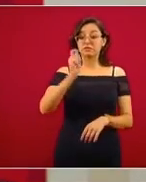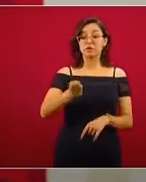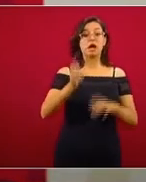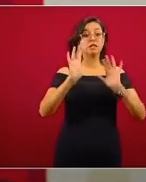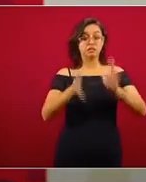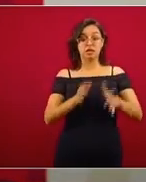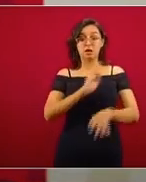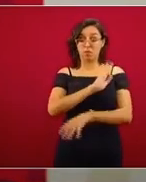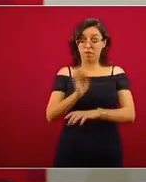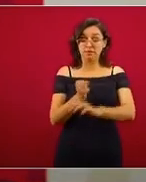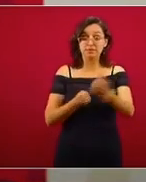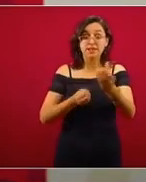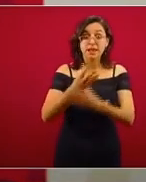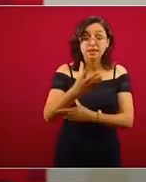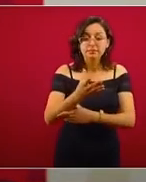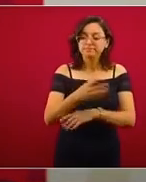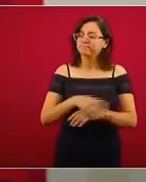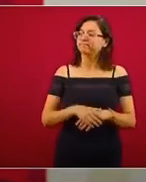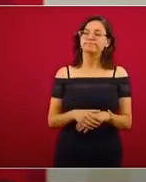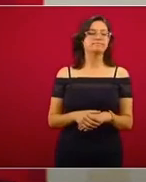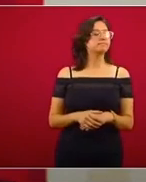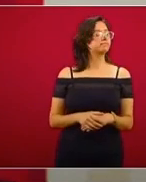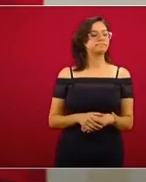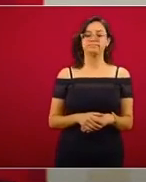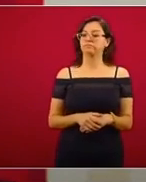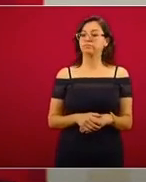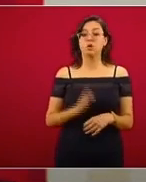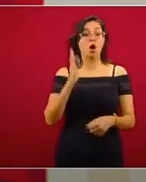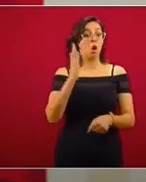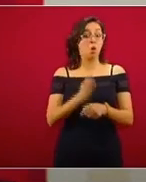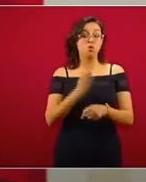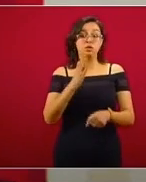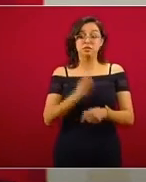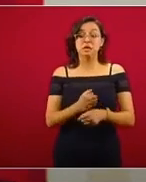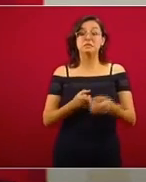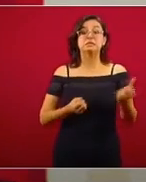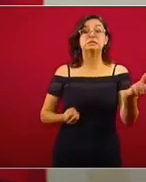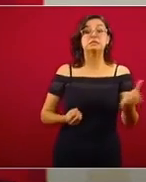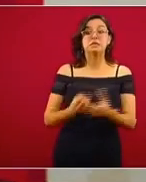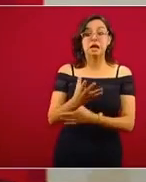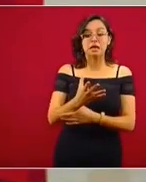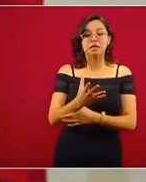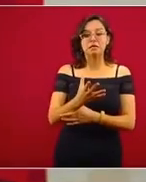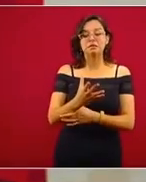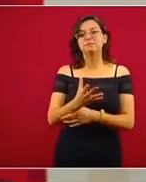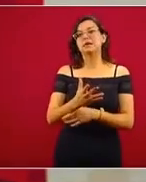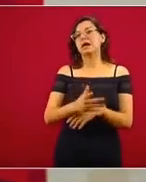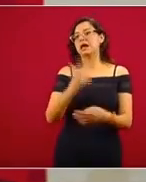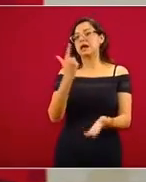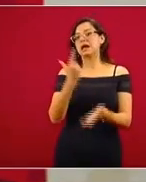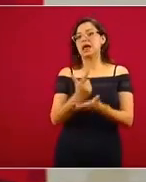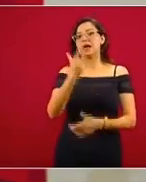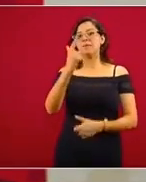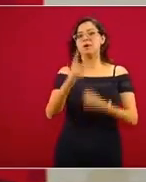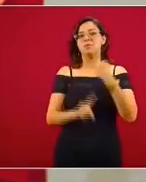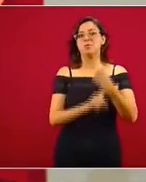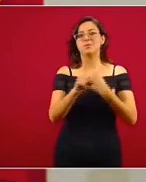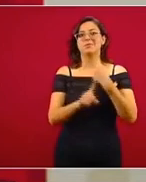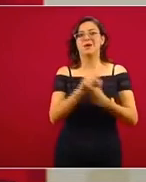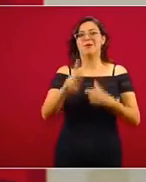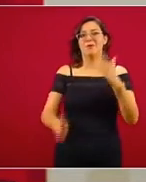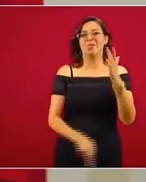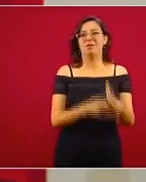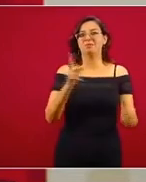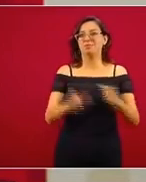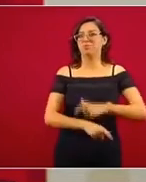las Susanna medidas de sana safe distancia. distance measures. Si lo If you hiciéramos en do este that, we're momento, in grave tendríamos el grave danger of that the peligro pandemic de que is going reemerja to la come epidemia, up